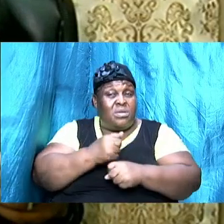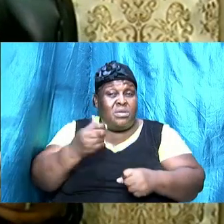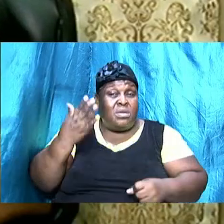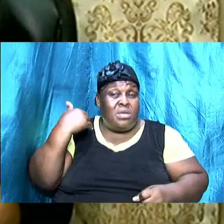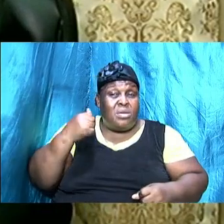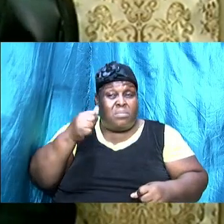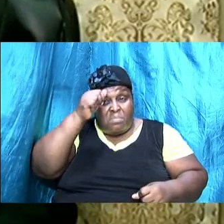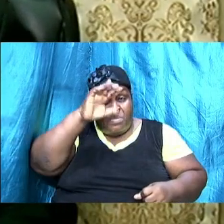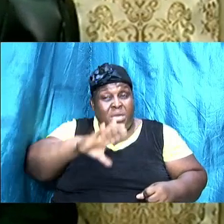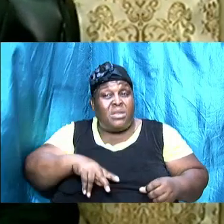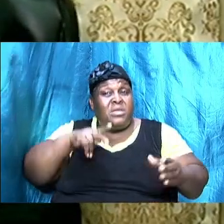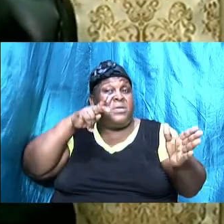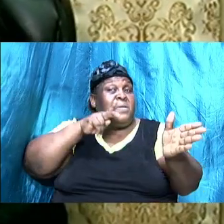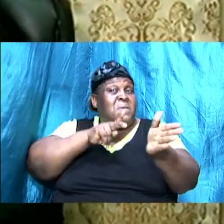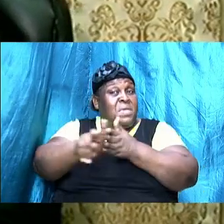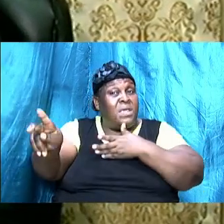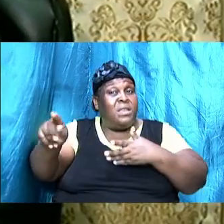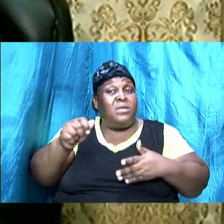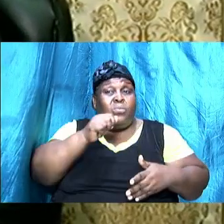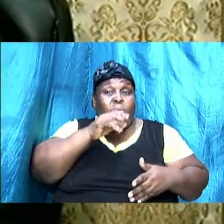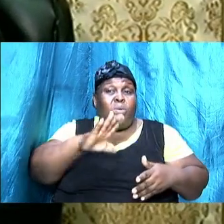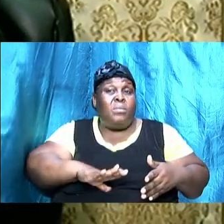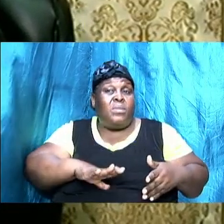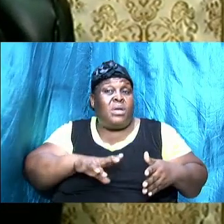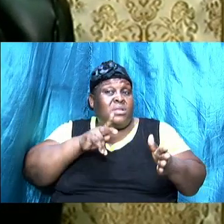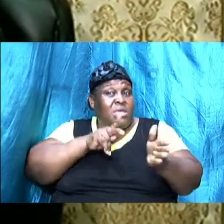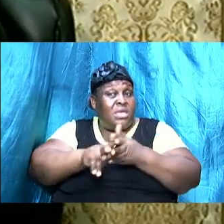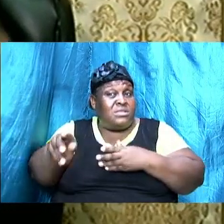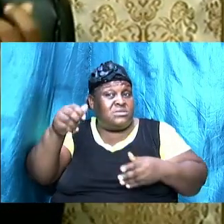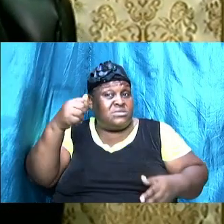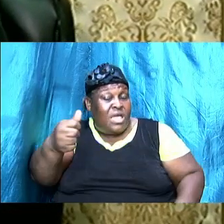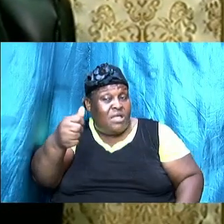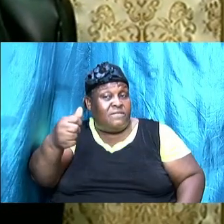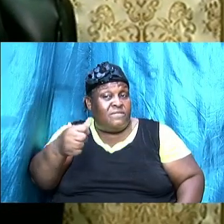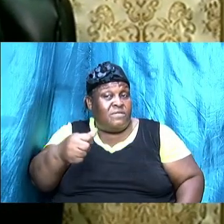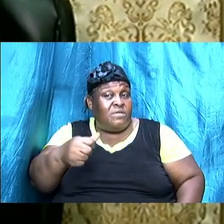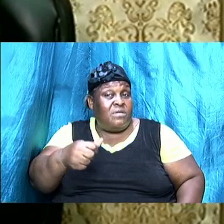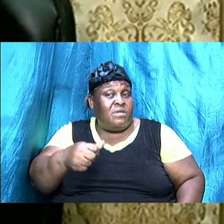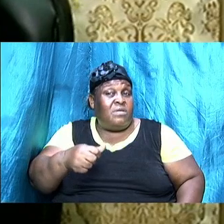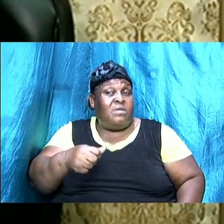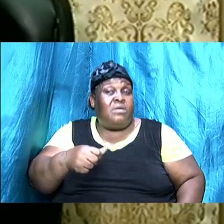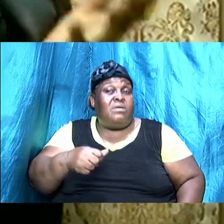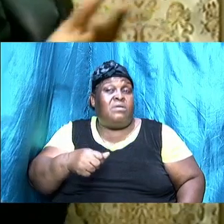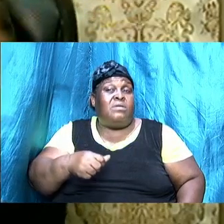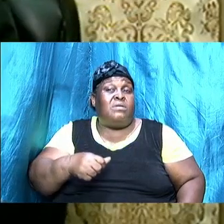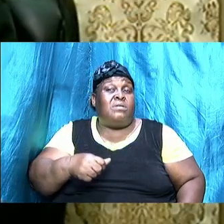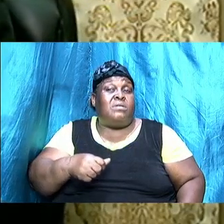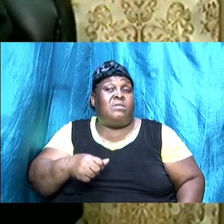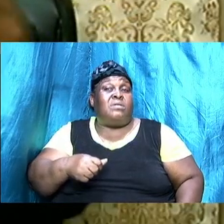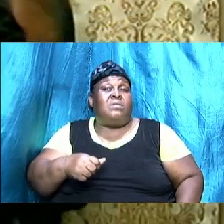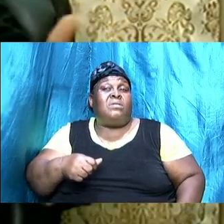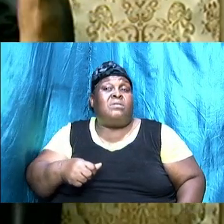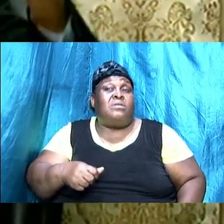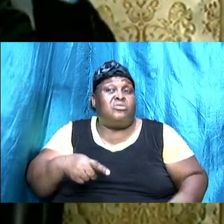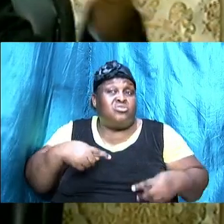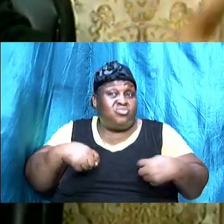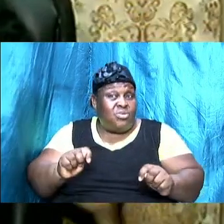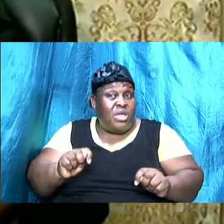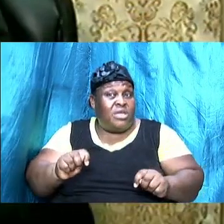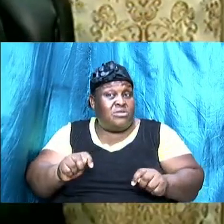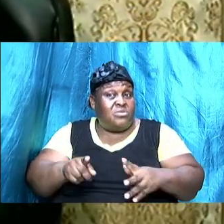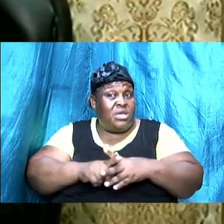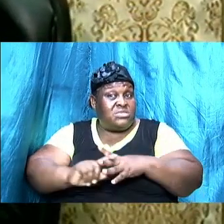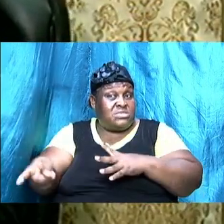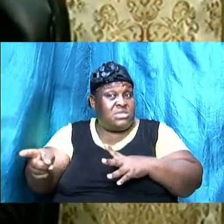the ladies and then killing themselves. And some don't kill themselves, they're trying to escape, and these others kill them, but this is after they